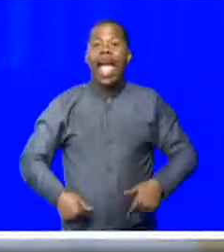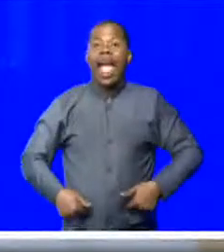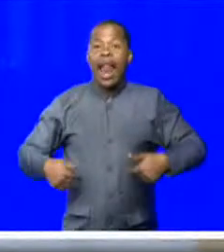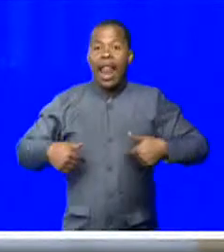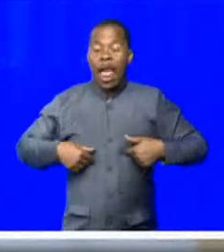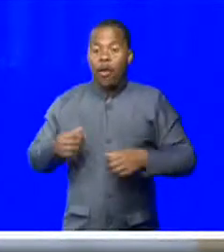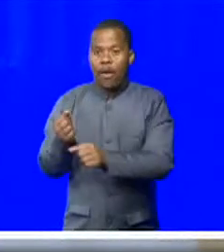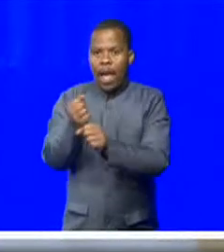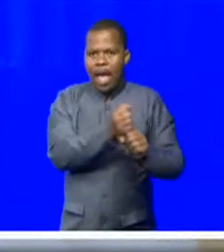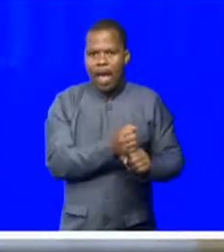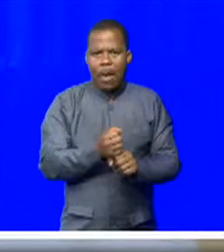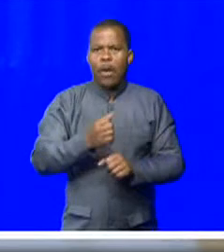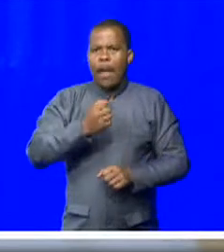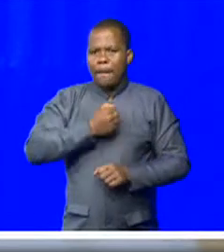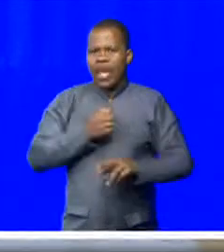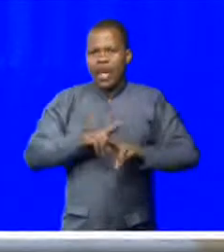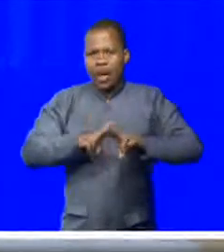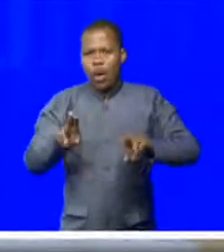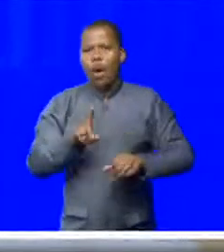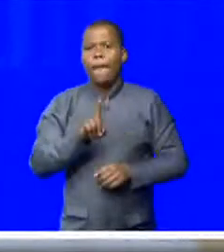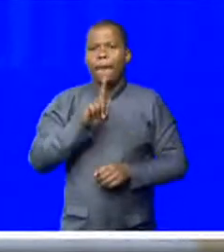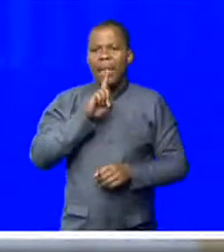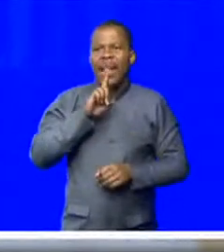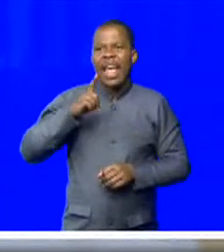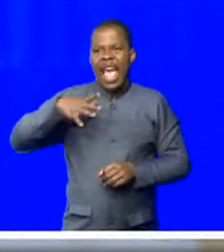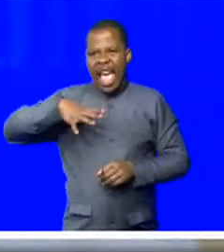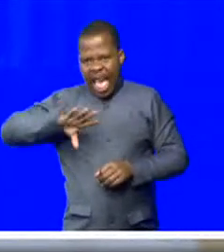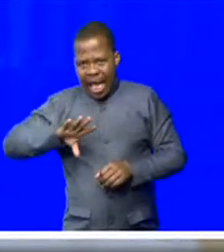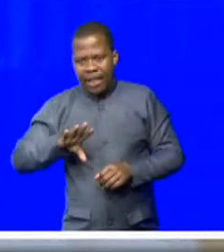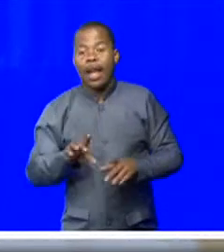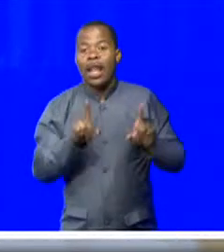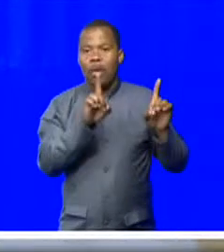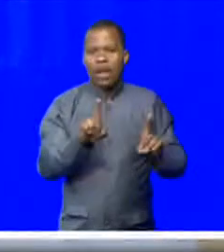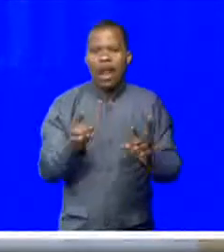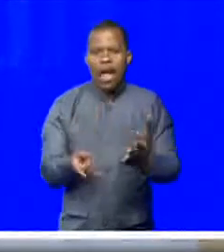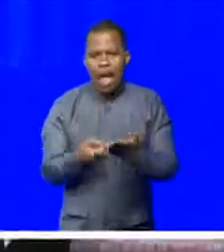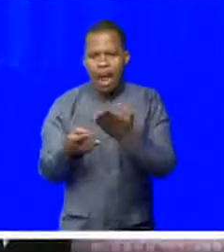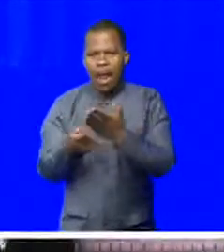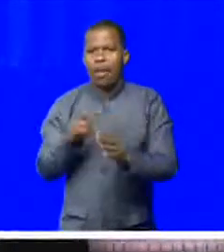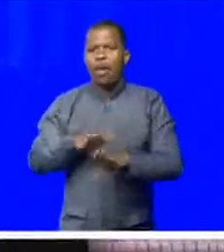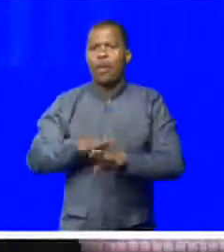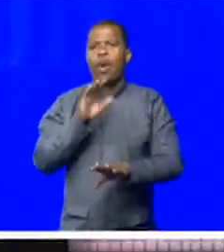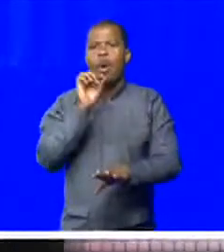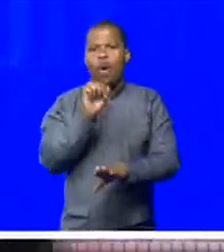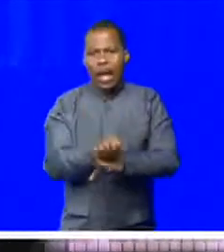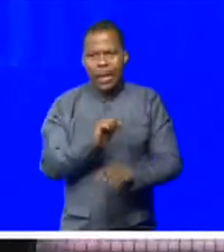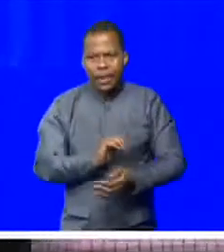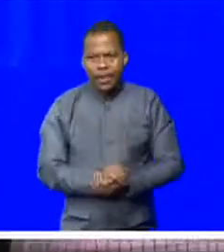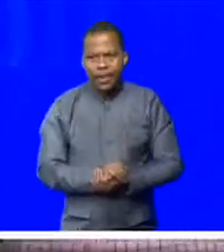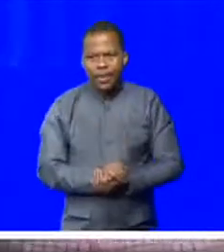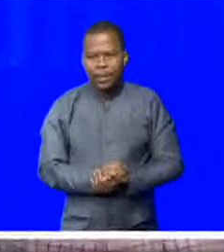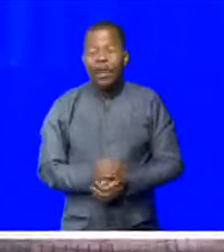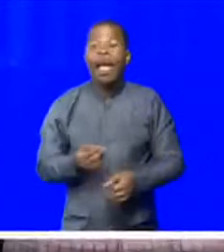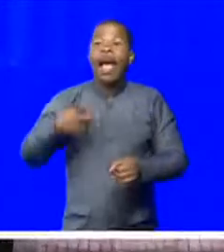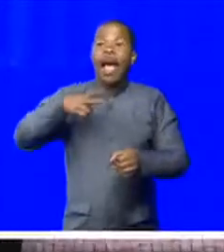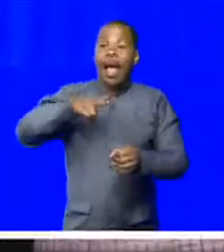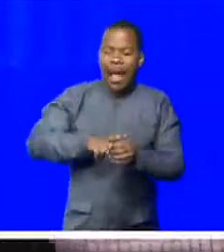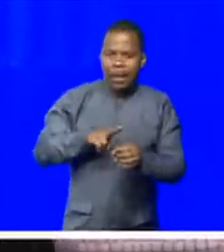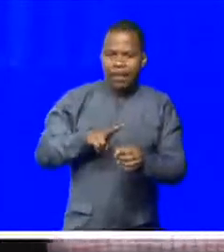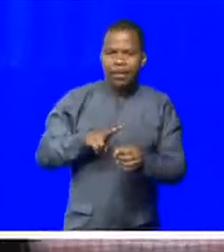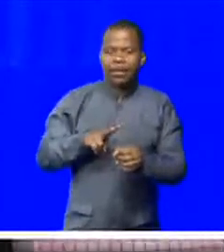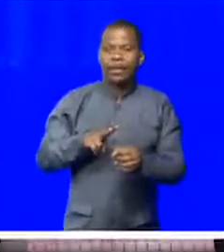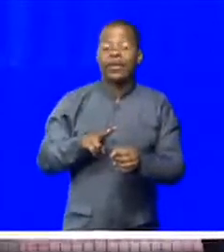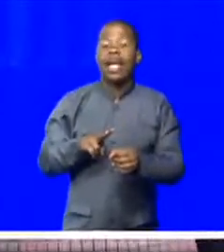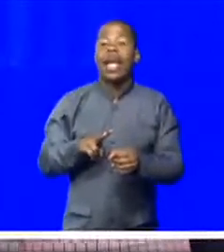I am proud and confident to say I am a product, delivering this grace to speak to all of you. Amongst other things,